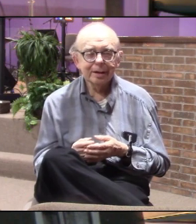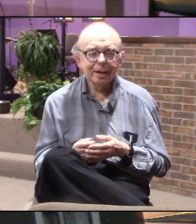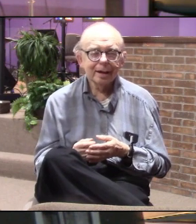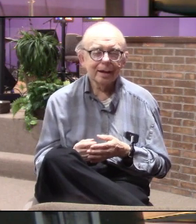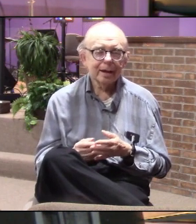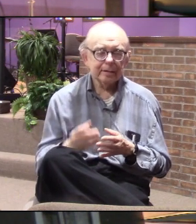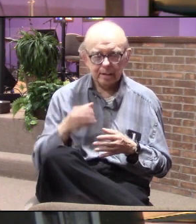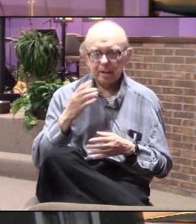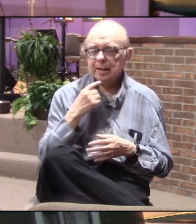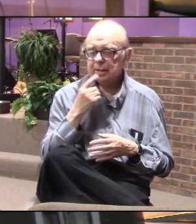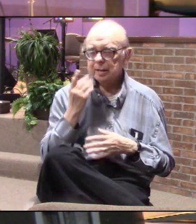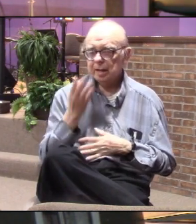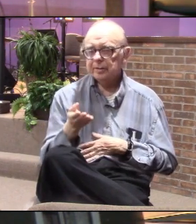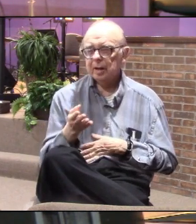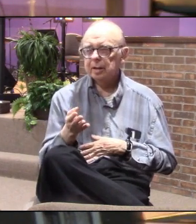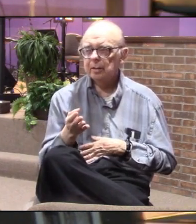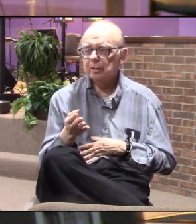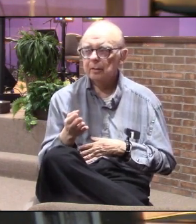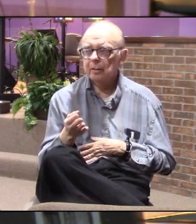And so God's saying,